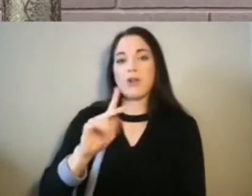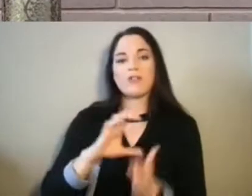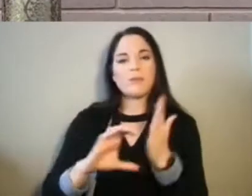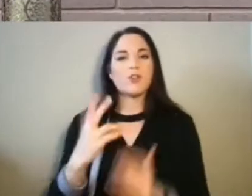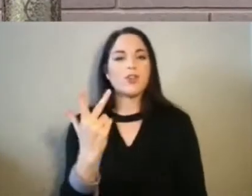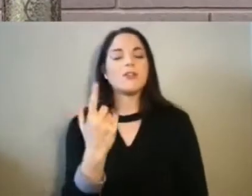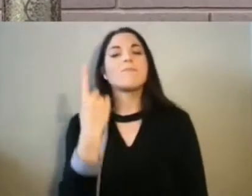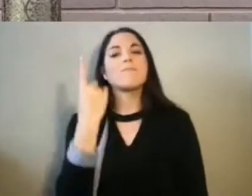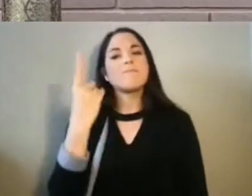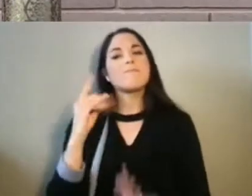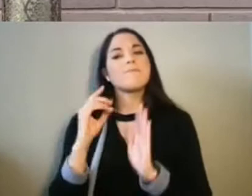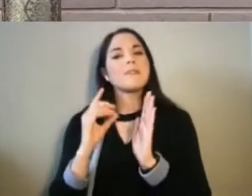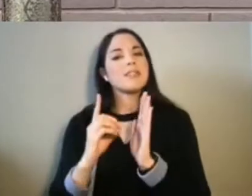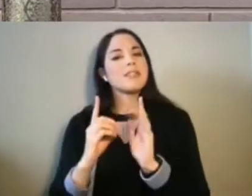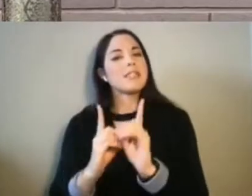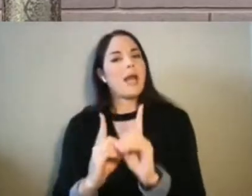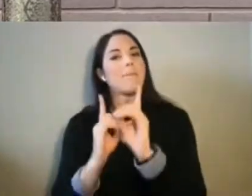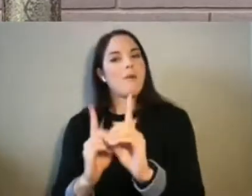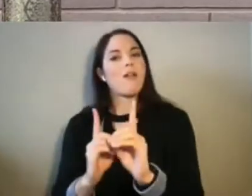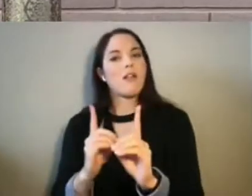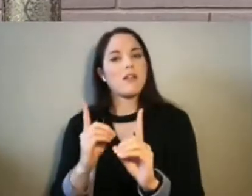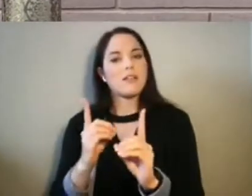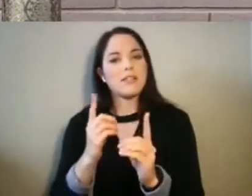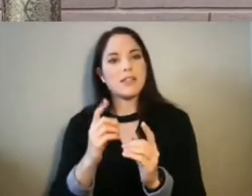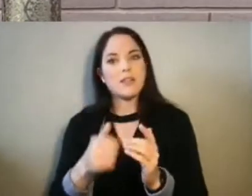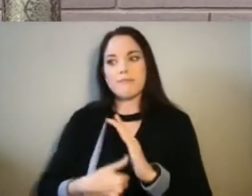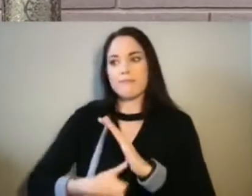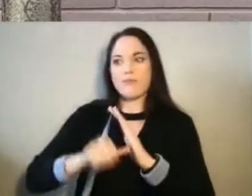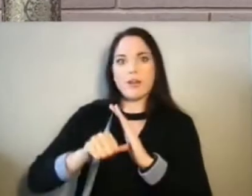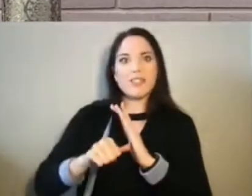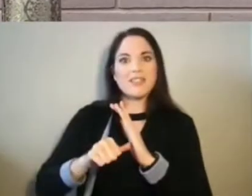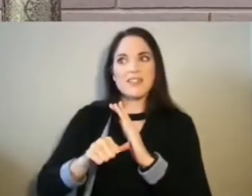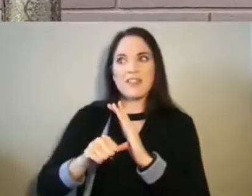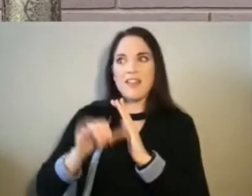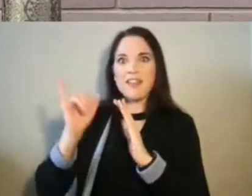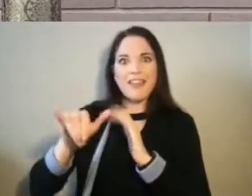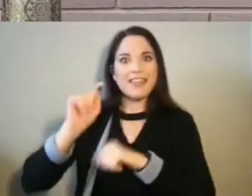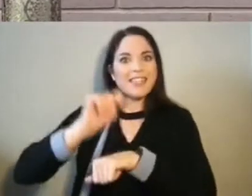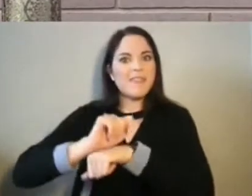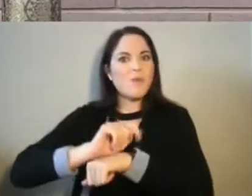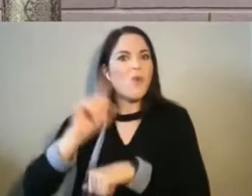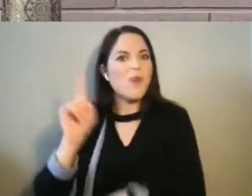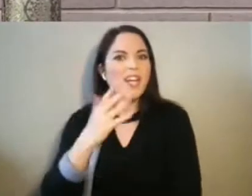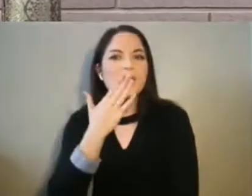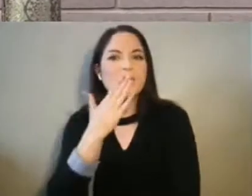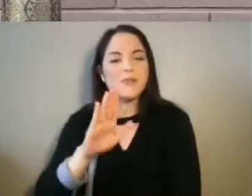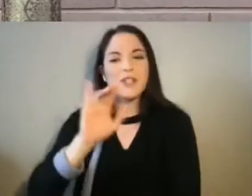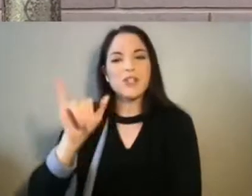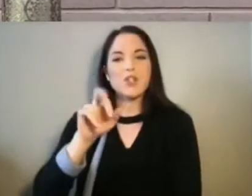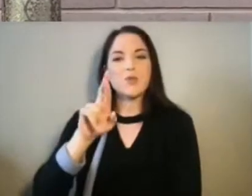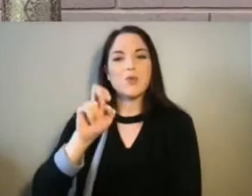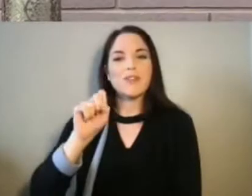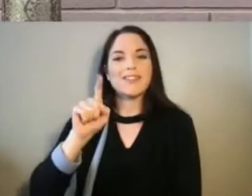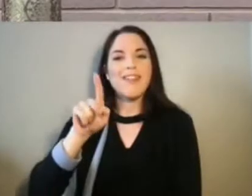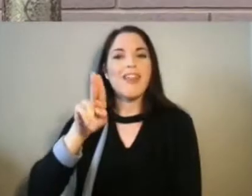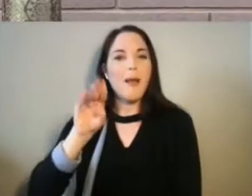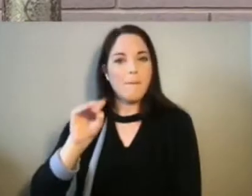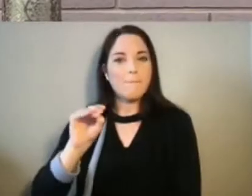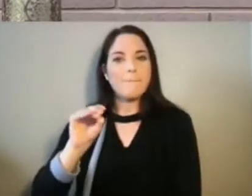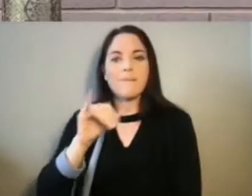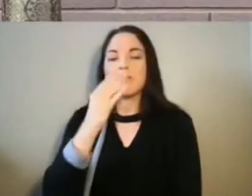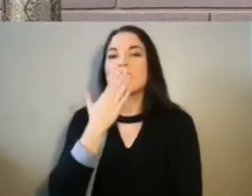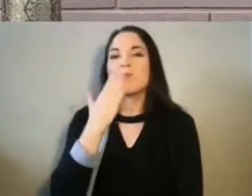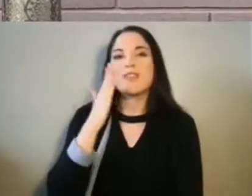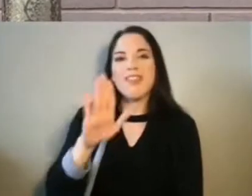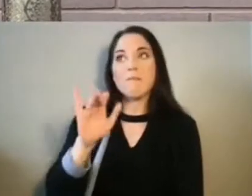architecture, and says to Jesus, "Rabbi, look at this building, look at that stonework."